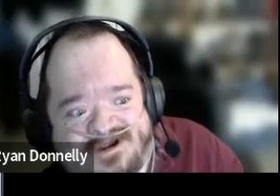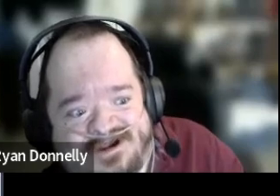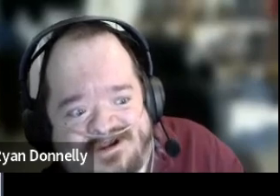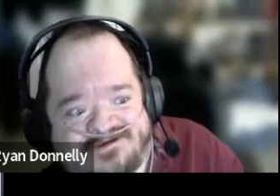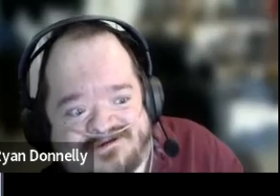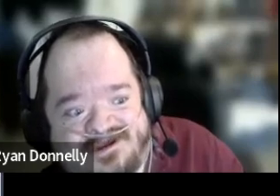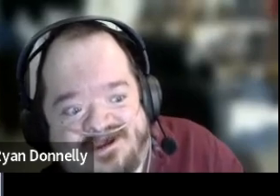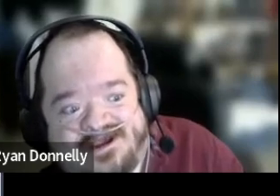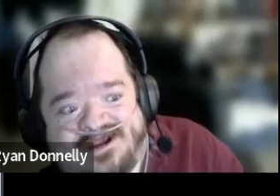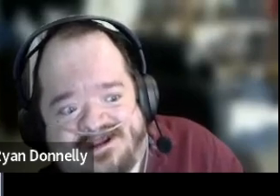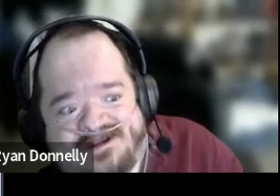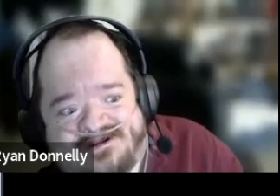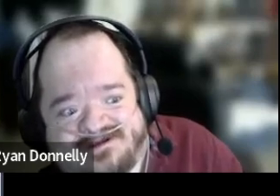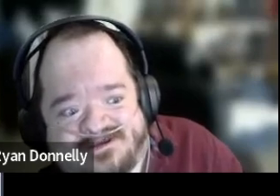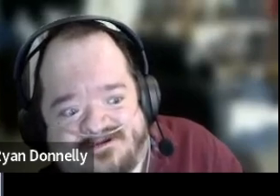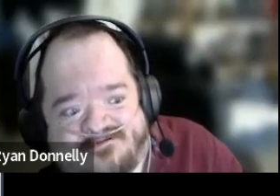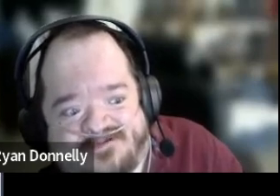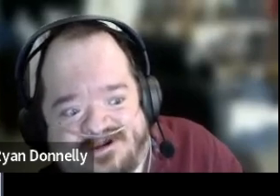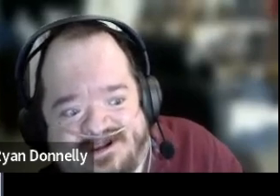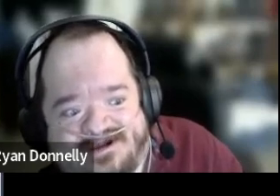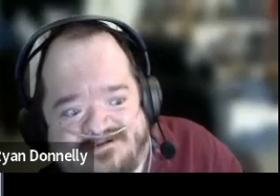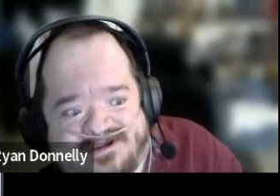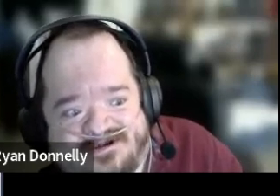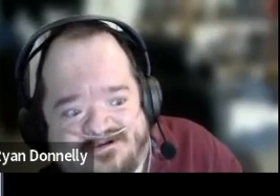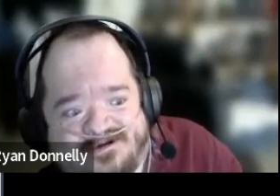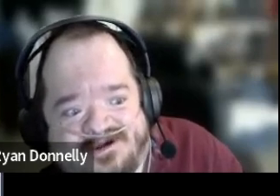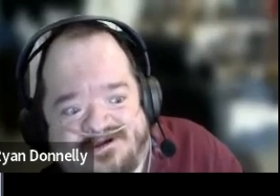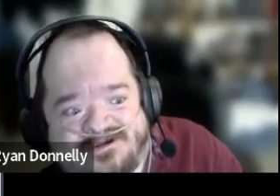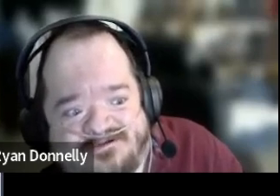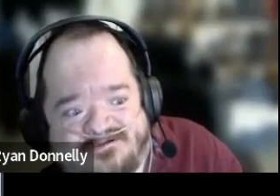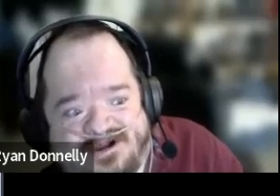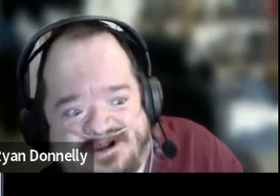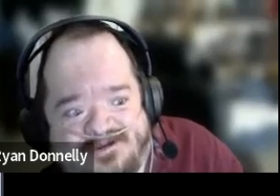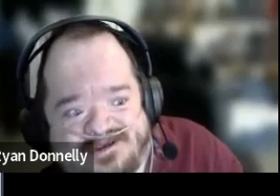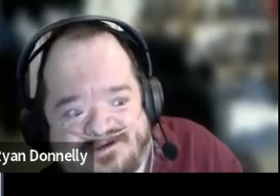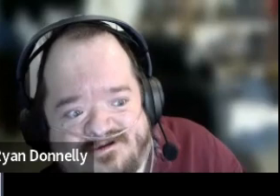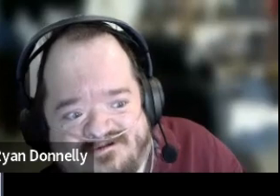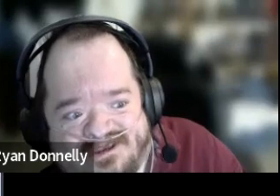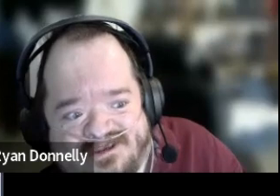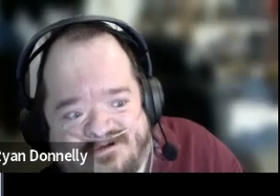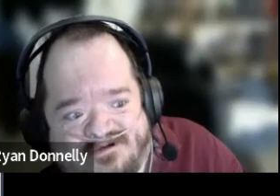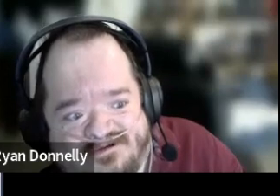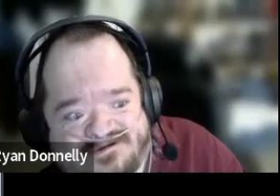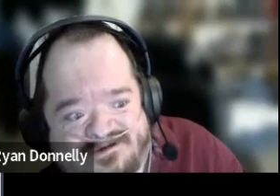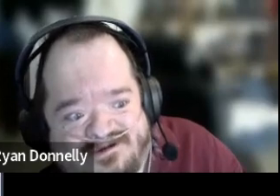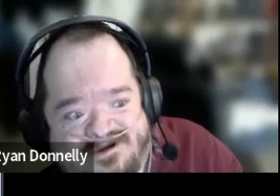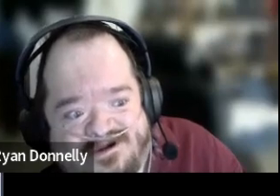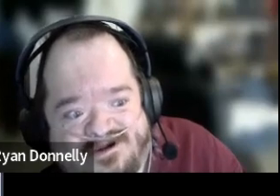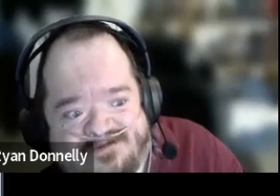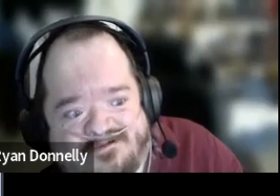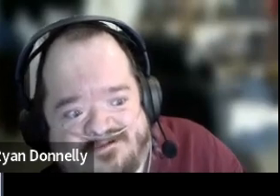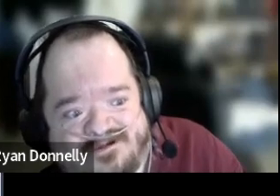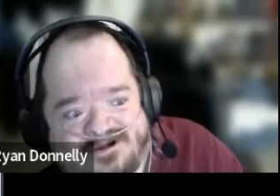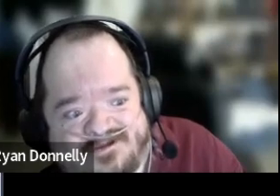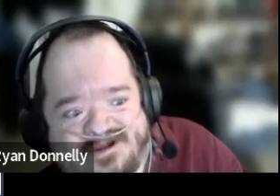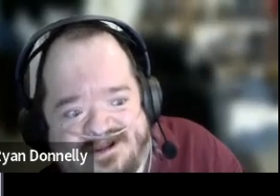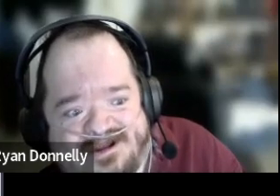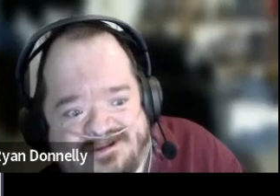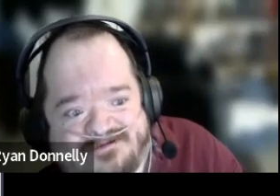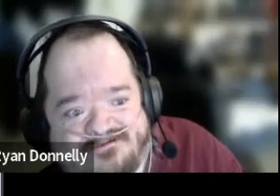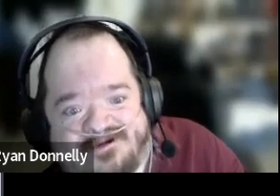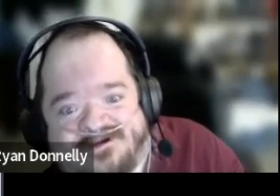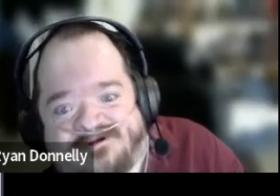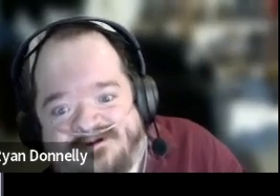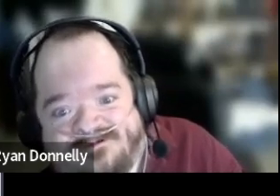home page and just go right down here to LSR search. And we'll click